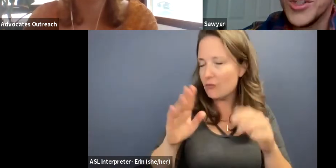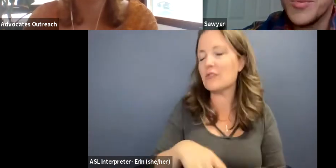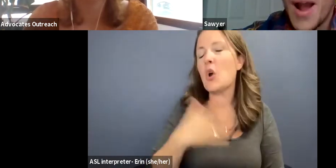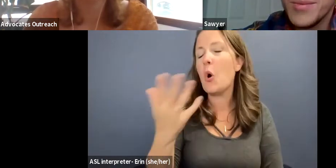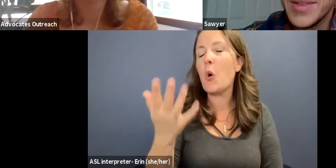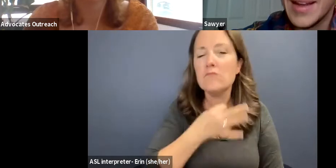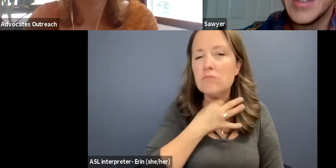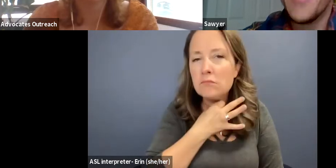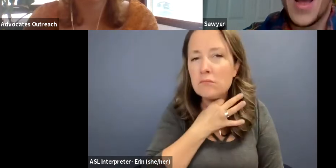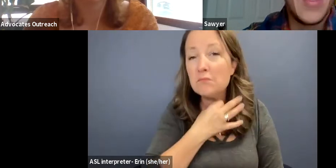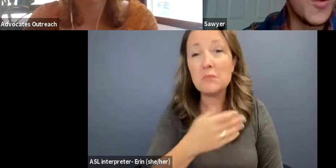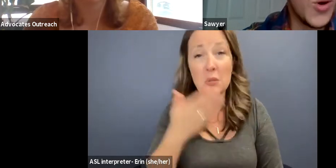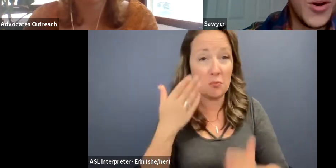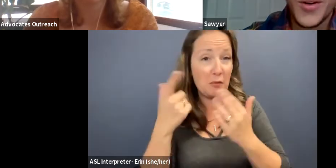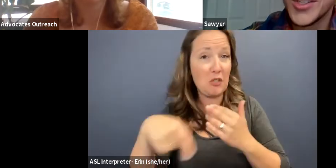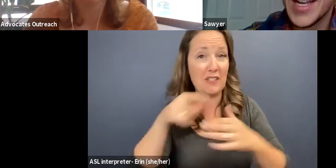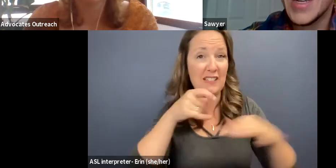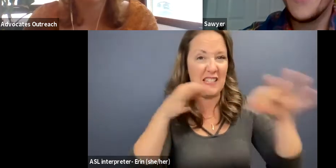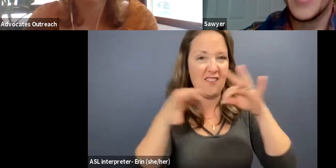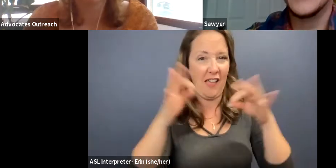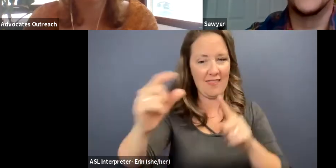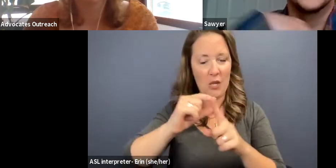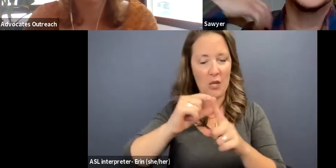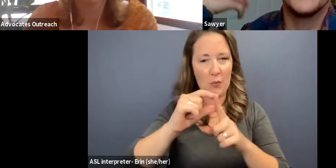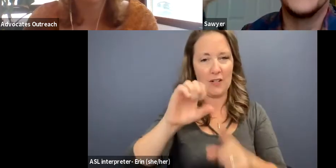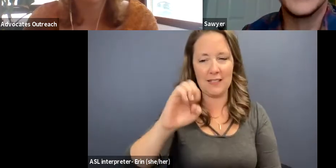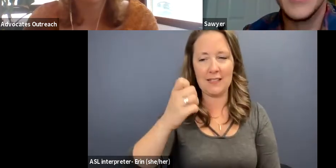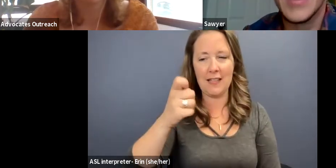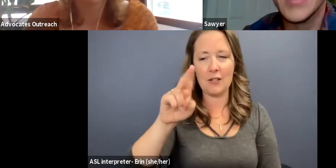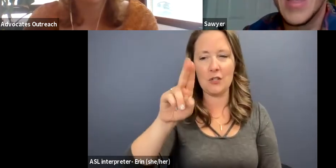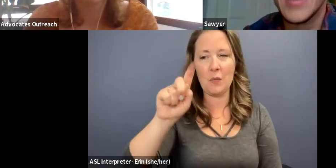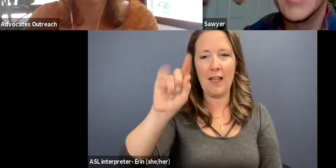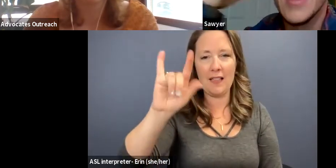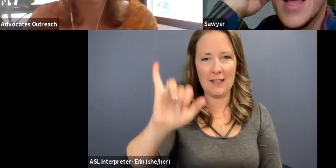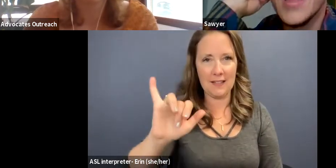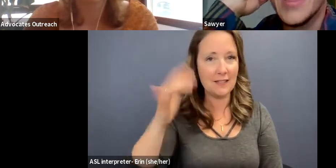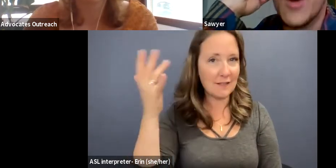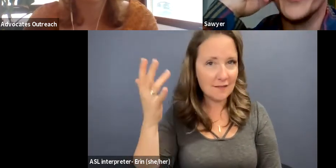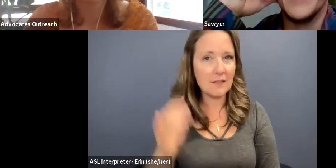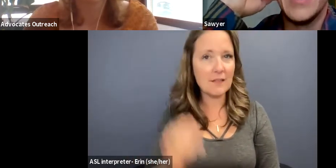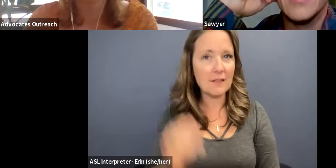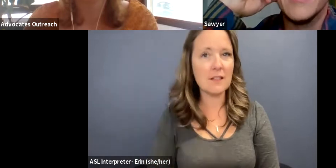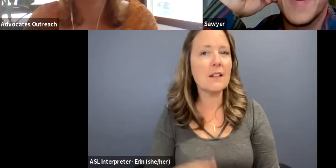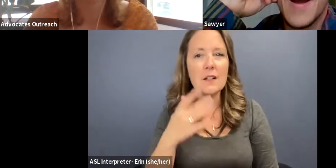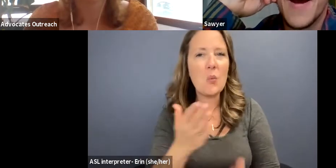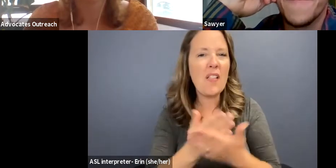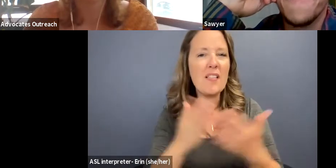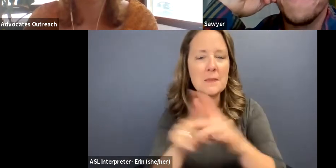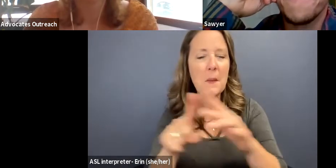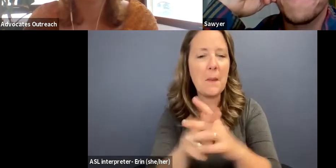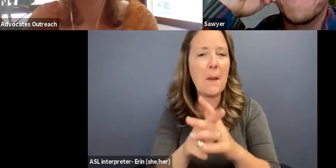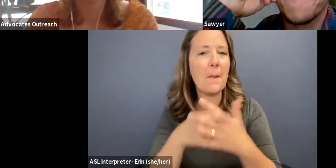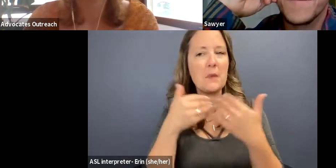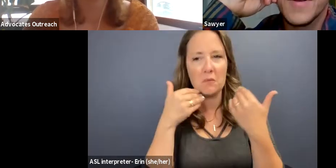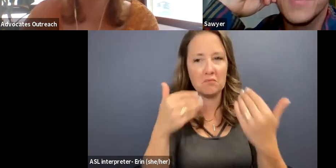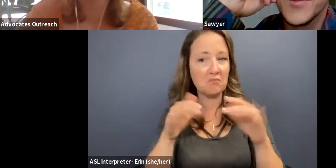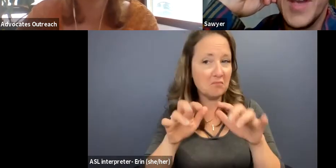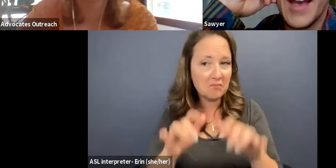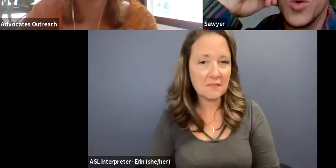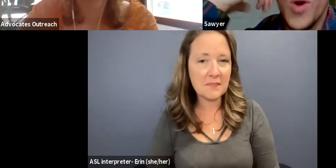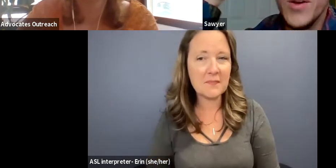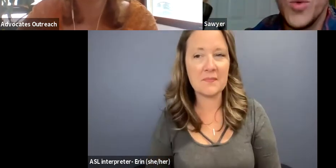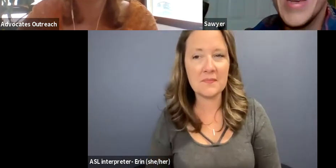know, surprised when you get certain questions or situations come up. So we'll also talk about that, how to respond